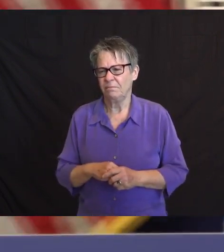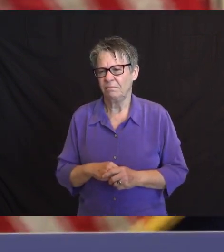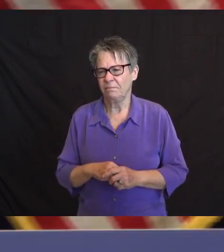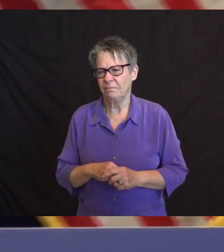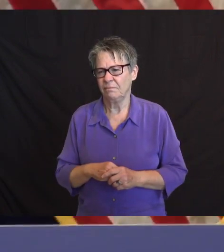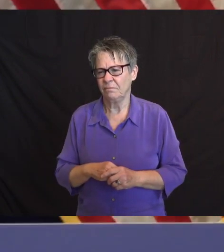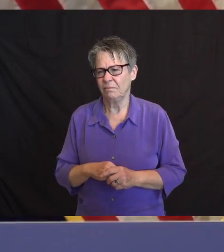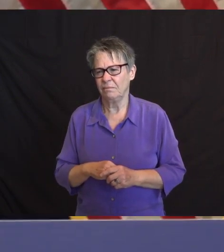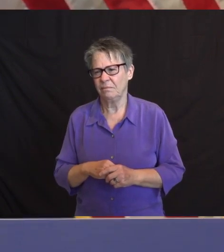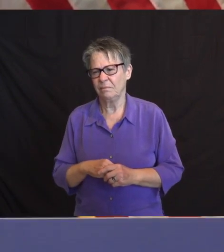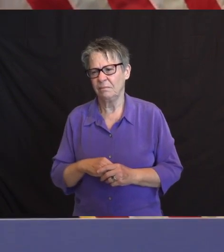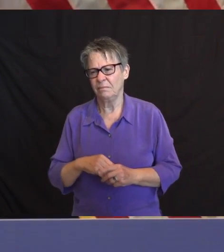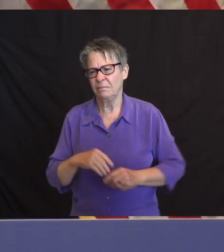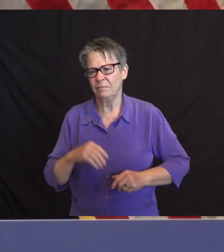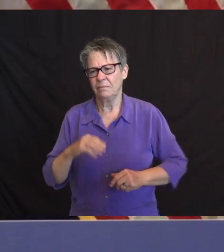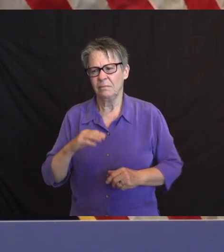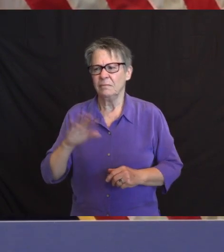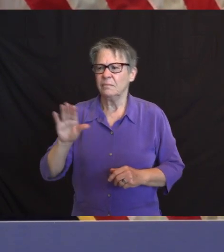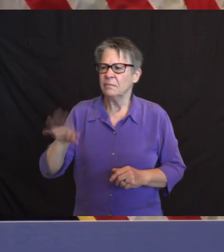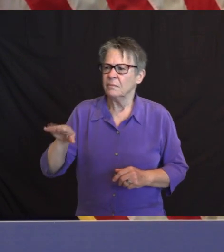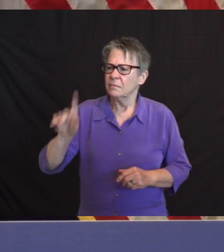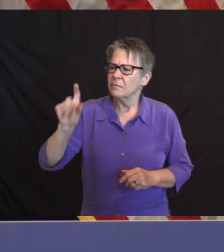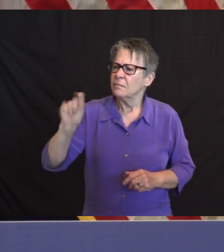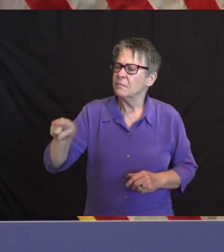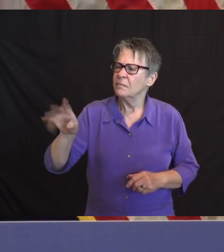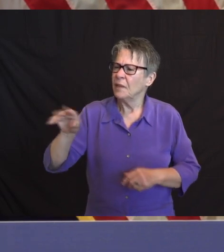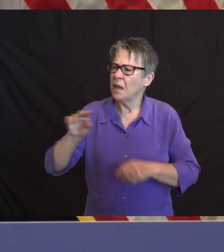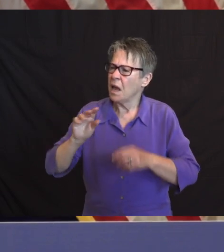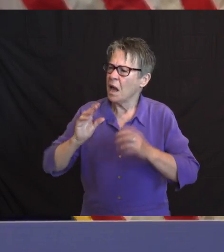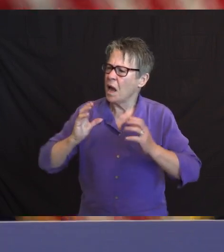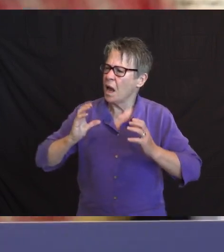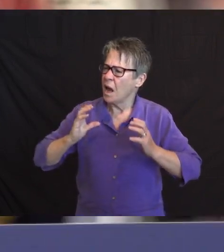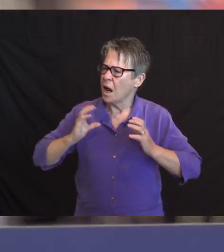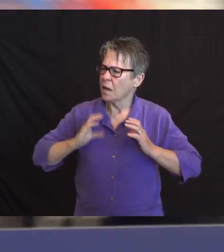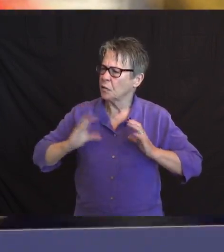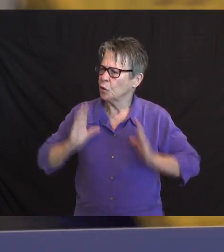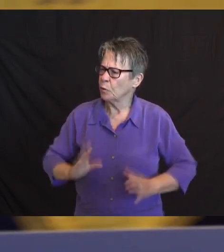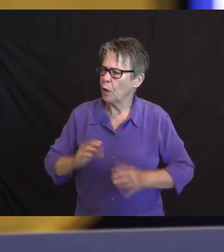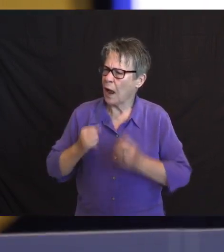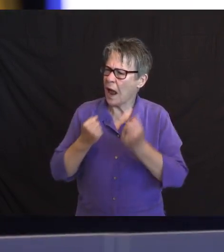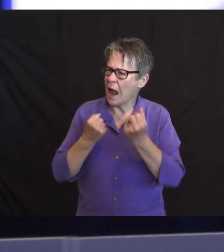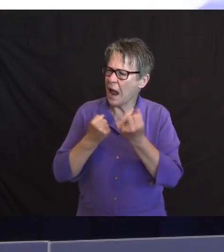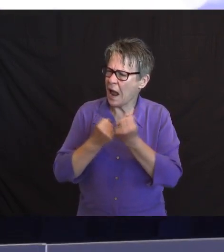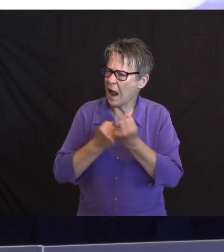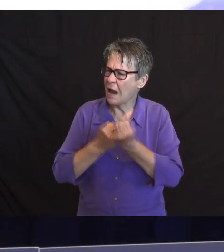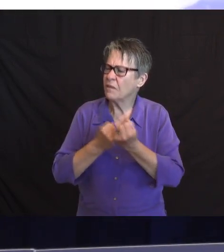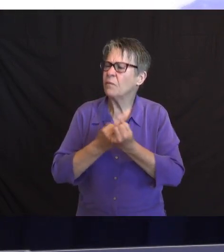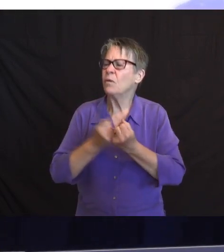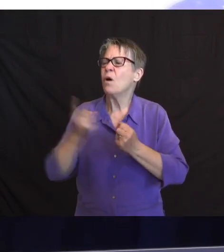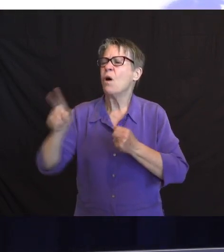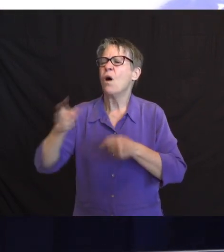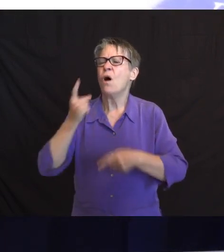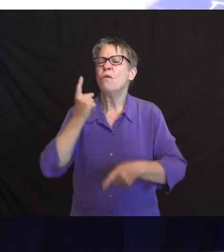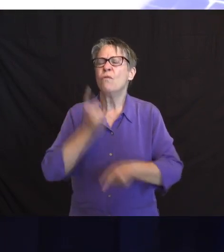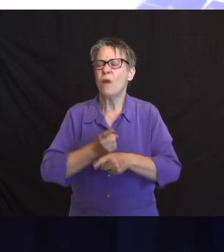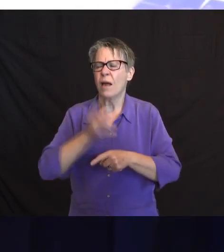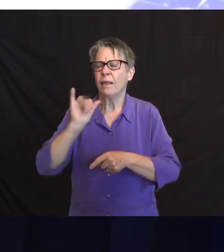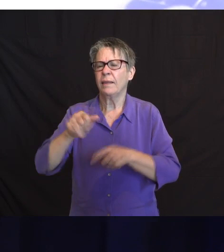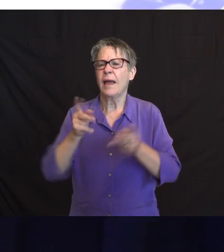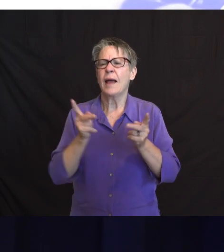consumer advocate, commuter advocate, real quick, if you Yes, we're looking at, certainly is important that be a credible